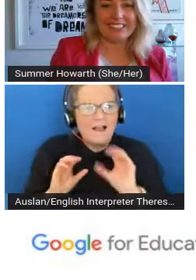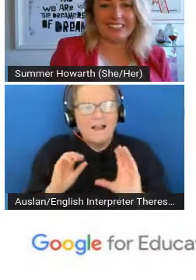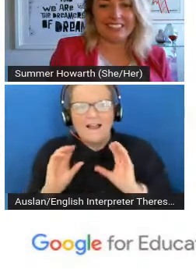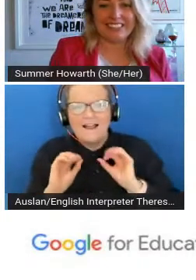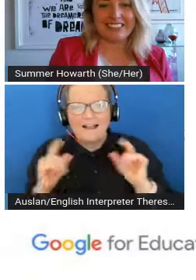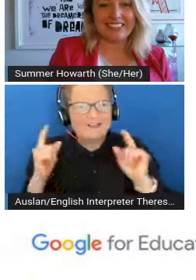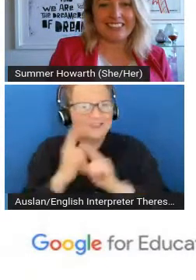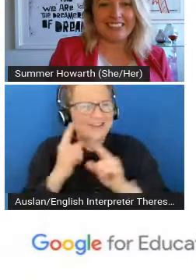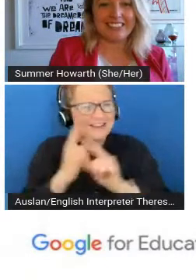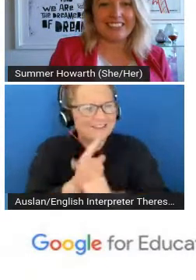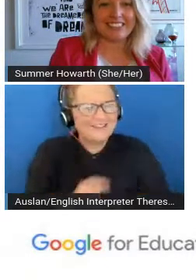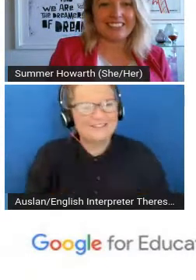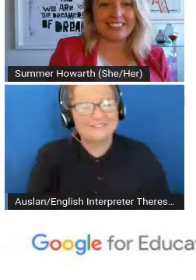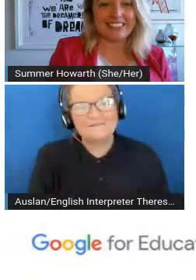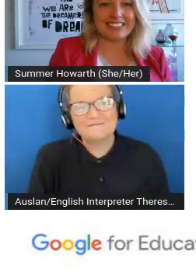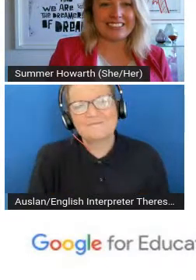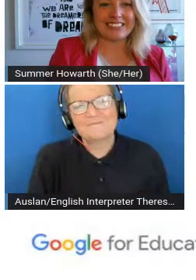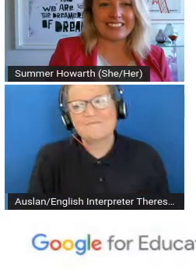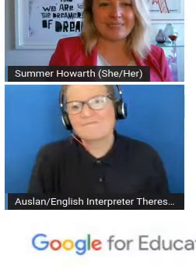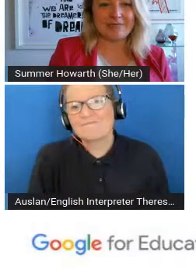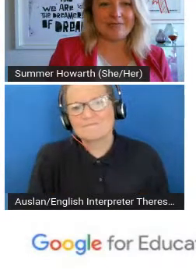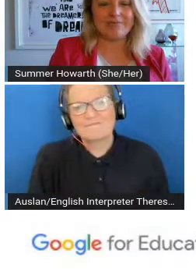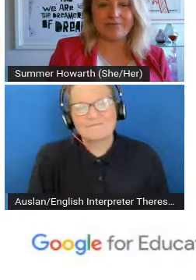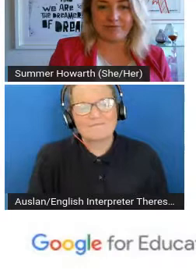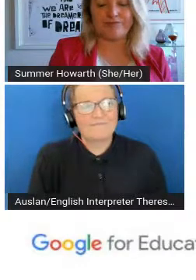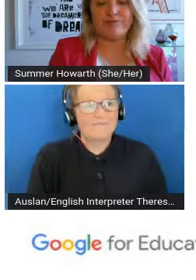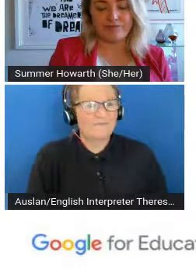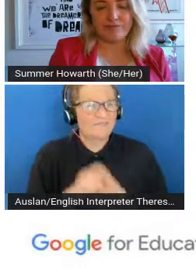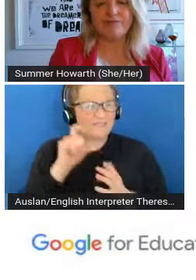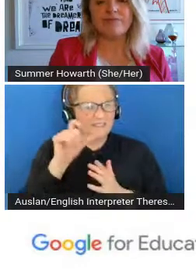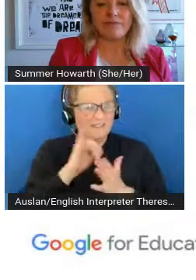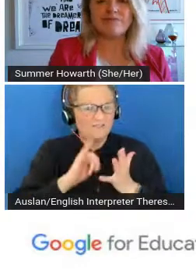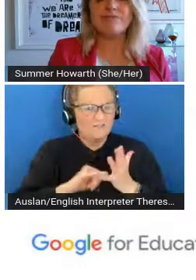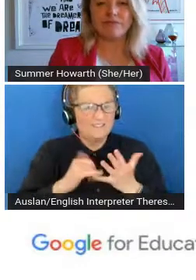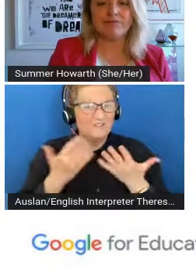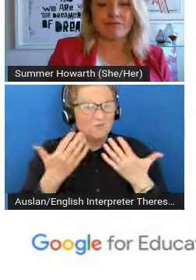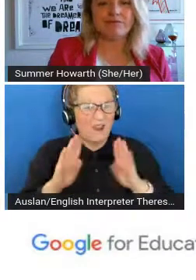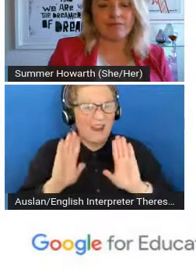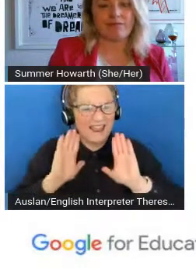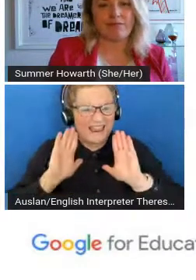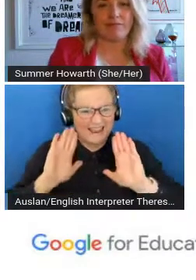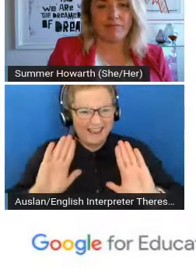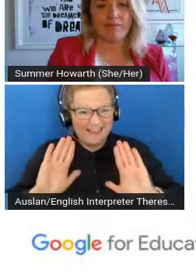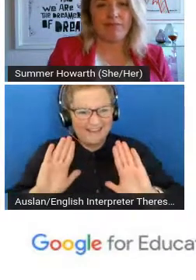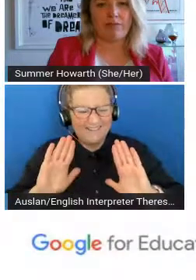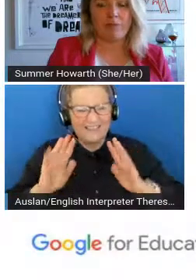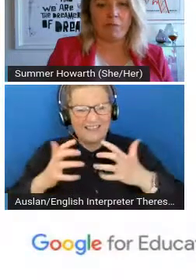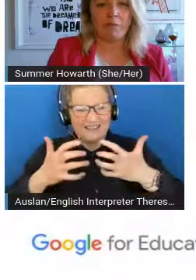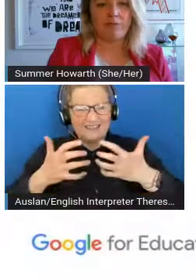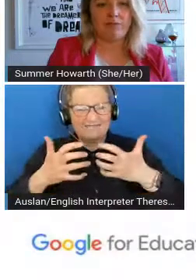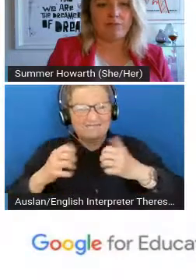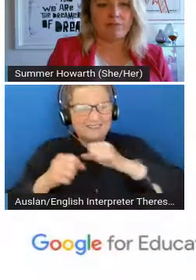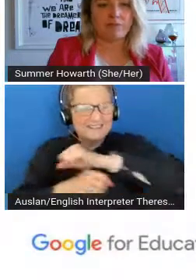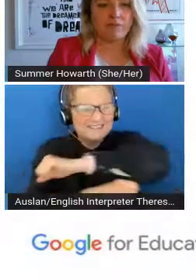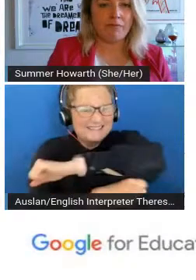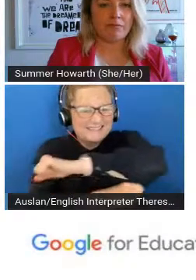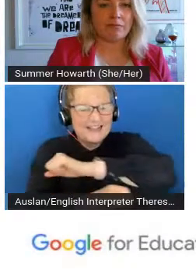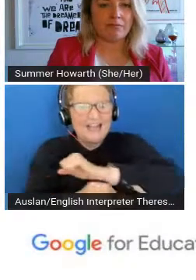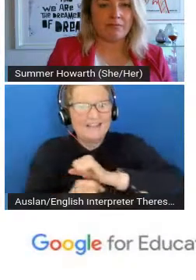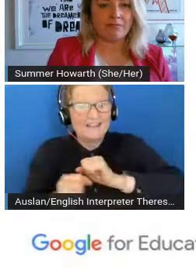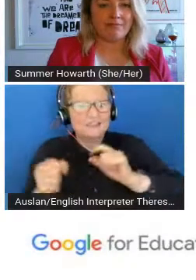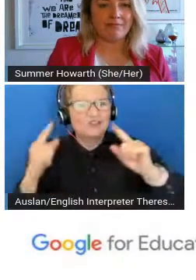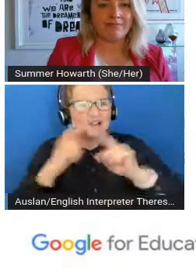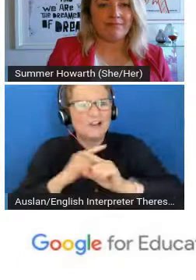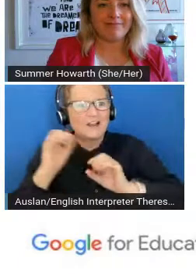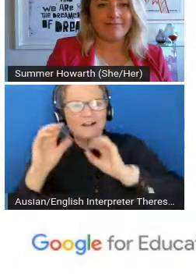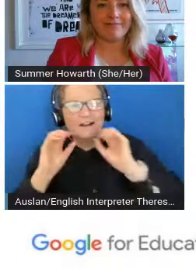so true. You could just leave the skeleton of it and just replace the text and the other things. If we go into constructing knowledge, there's lots